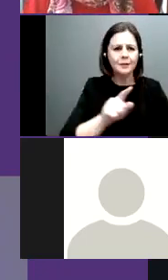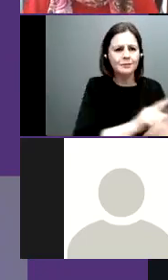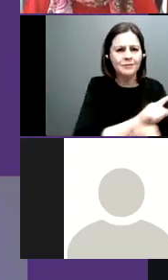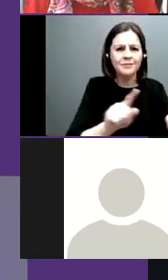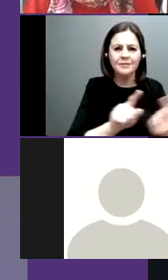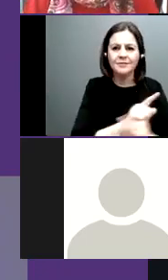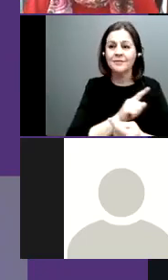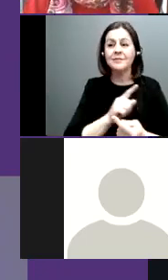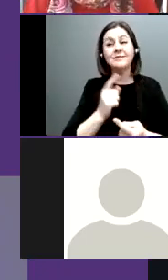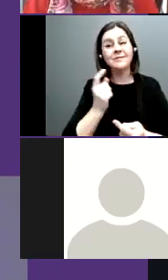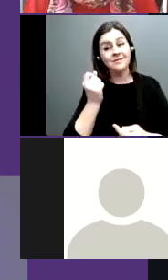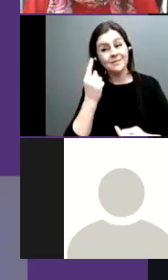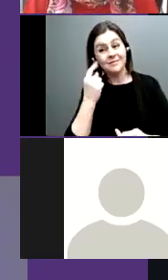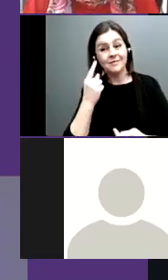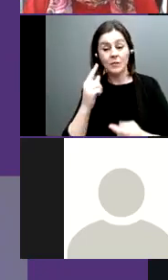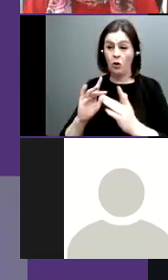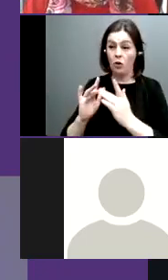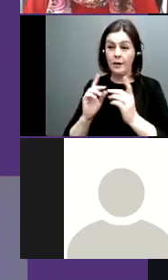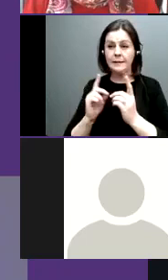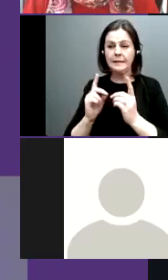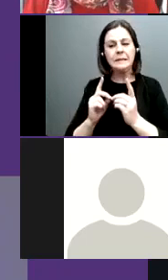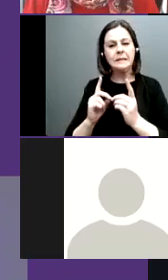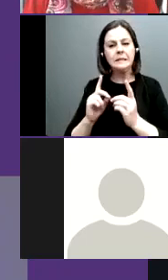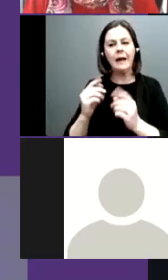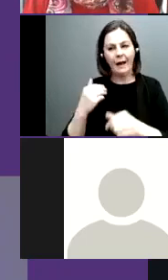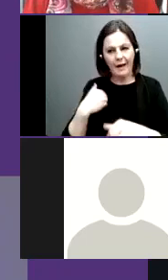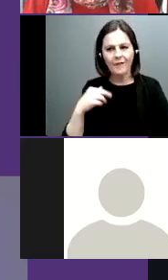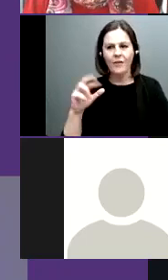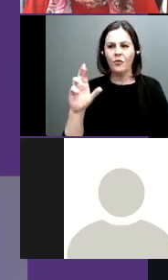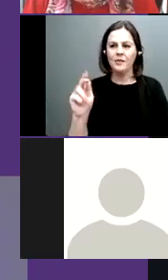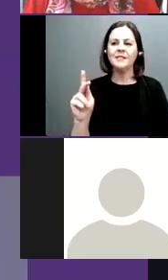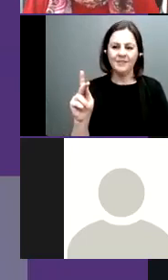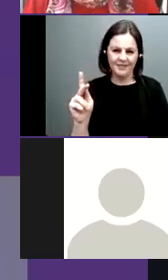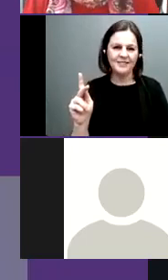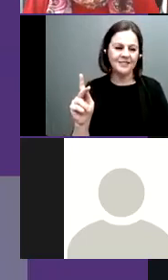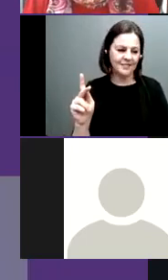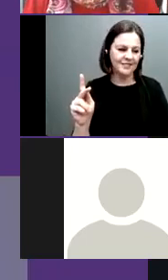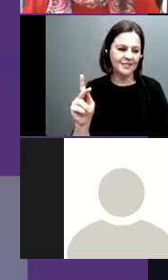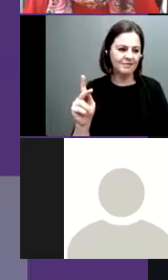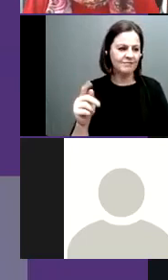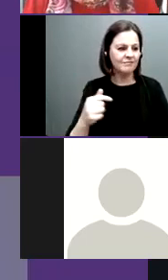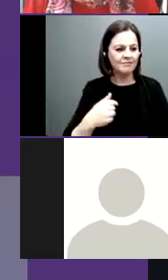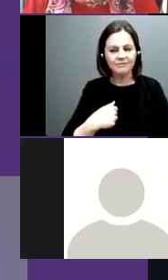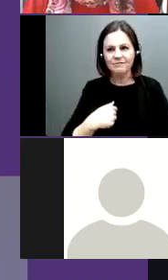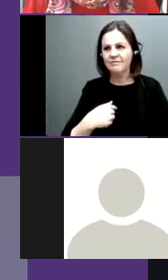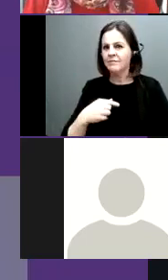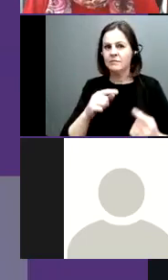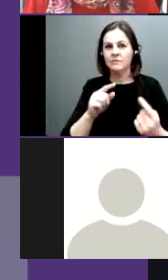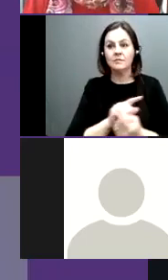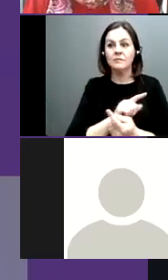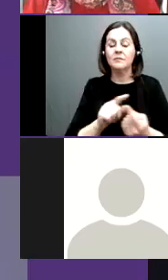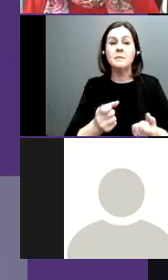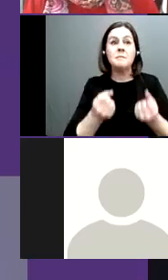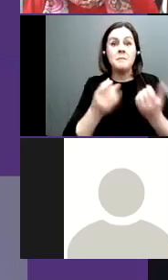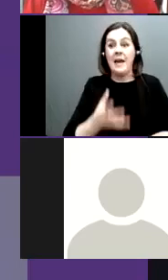is that it can be very risky. And I have spoken to way too many women who have met